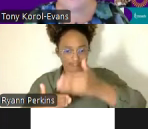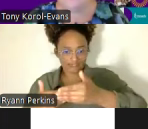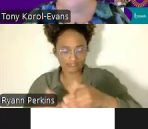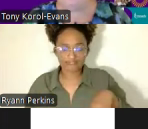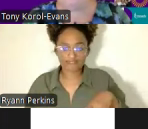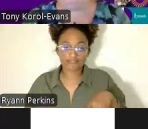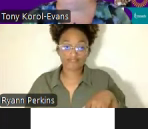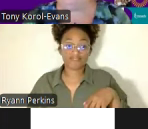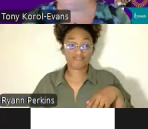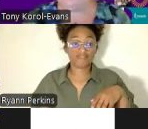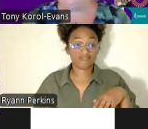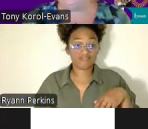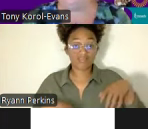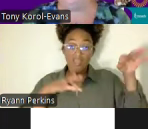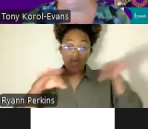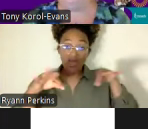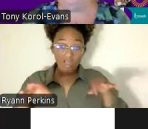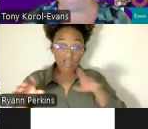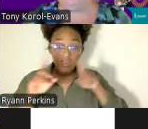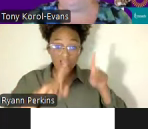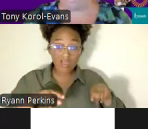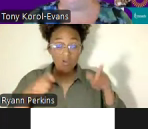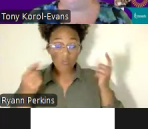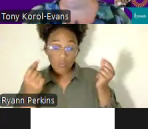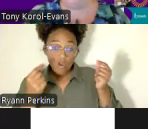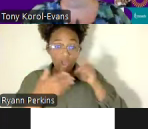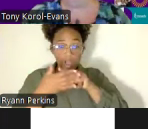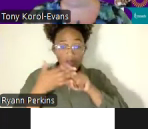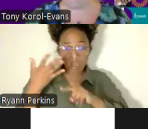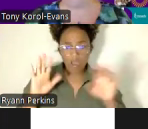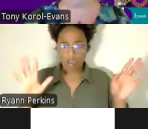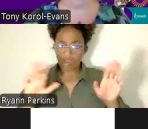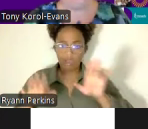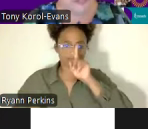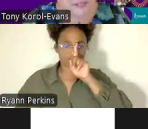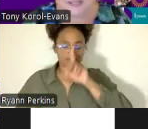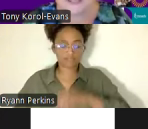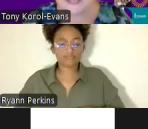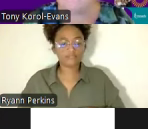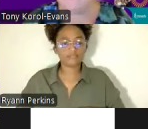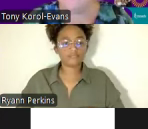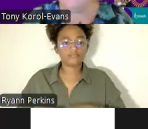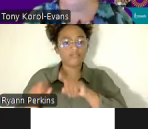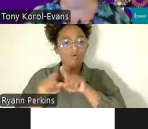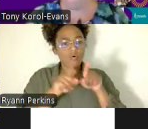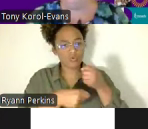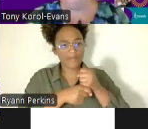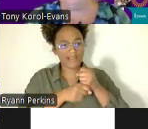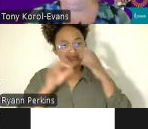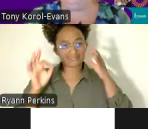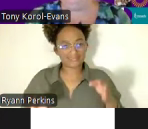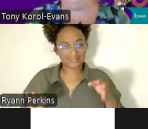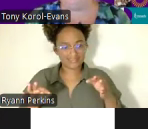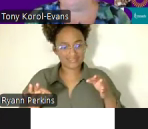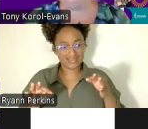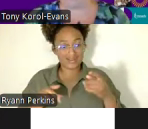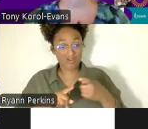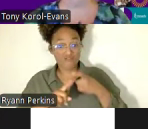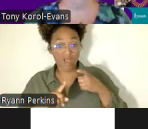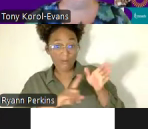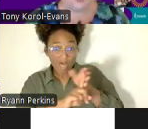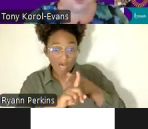right? Powerful that one of the last things she said was about making a decision that's not based out of fear of manipulation. Yep. She was really concerned. Loved how she